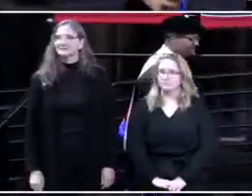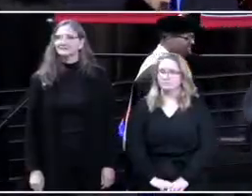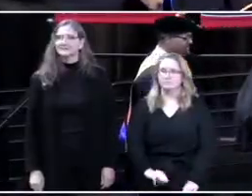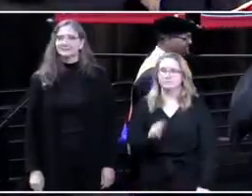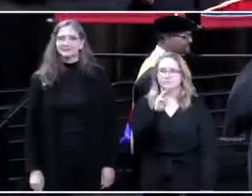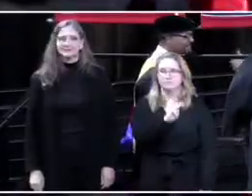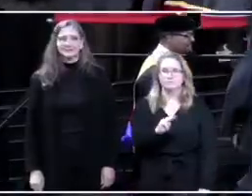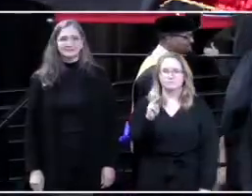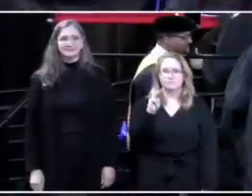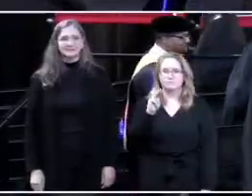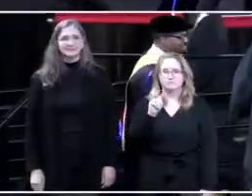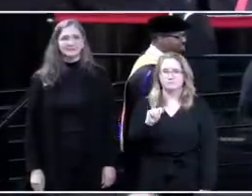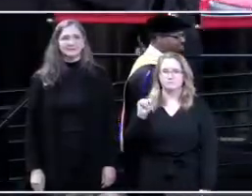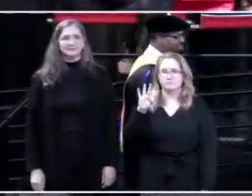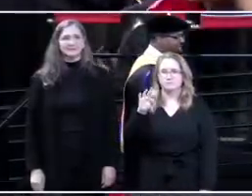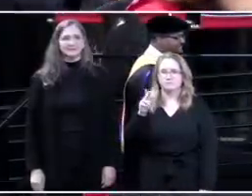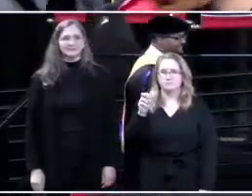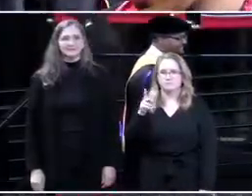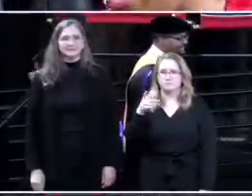Montisha Tamaka Franklin.